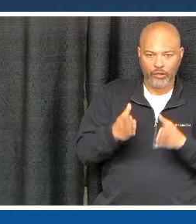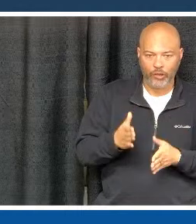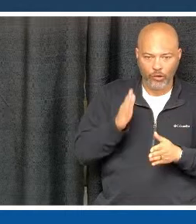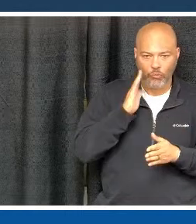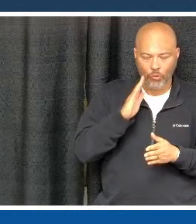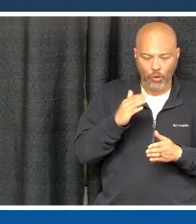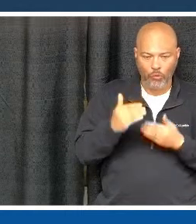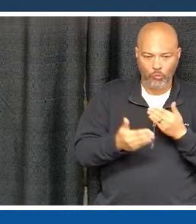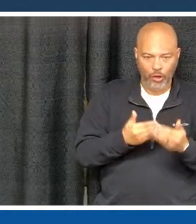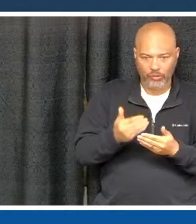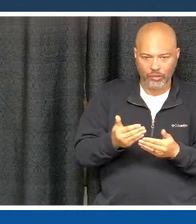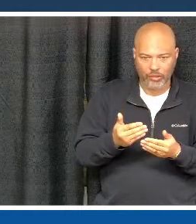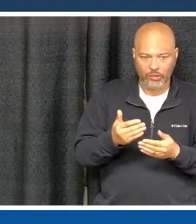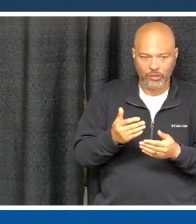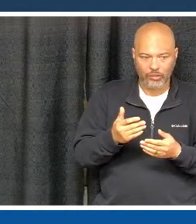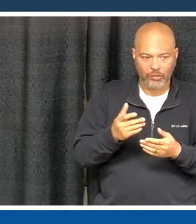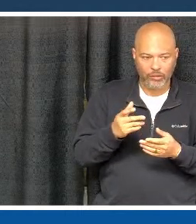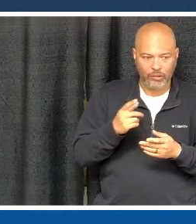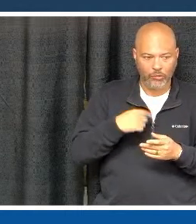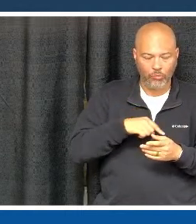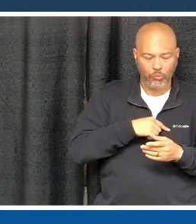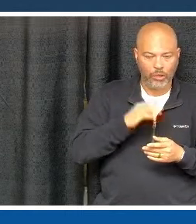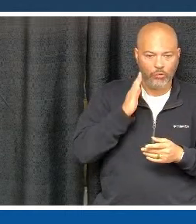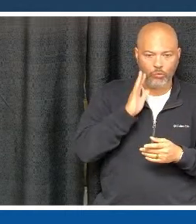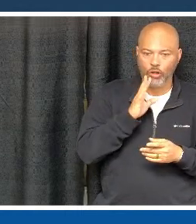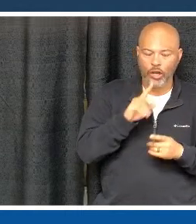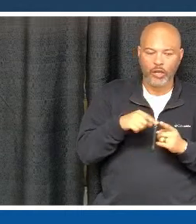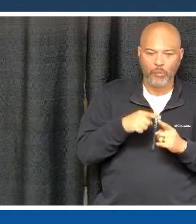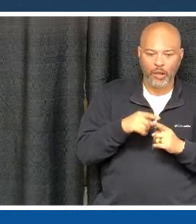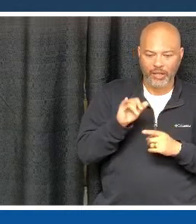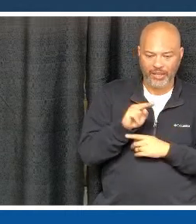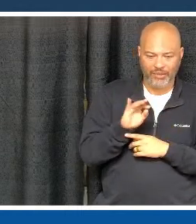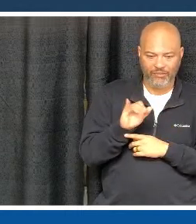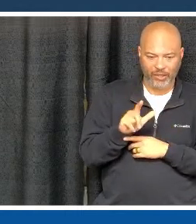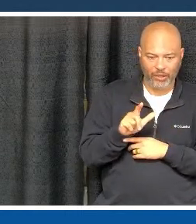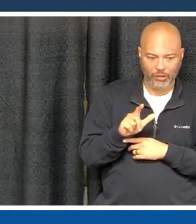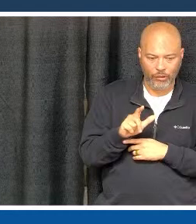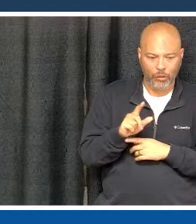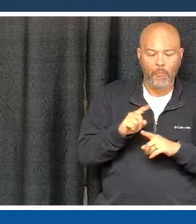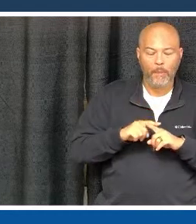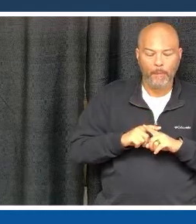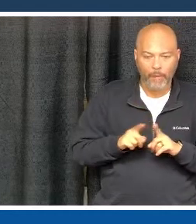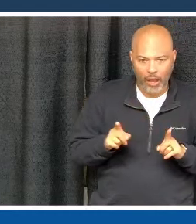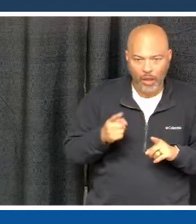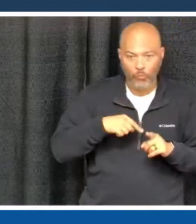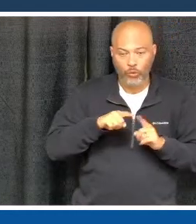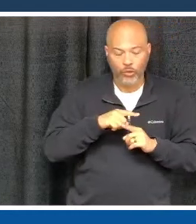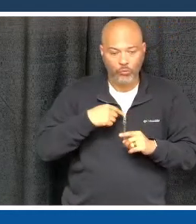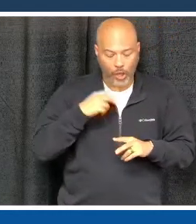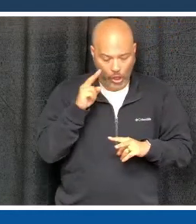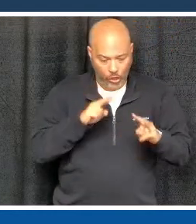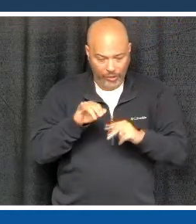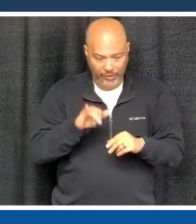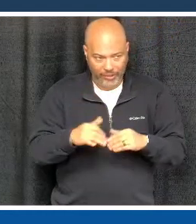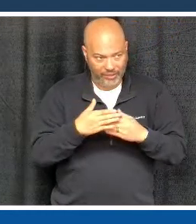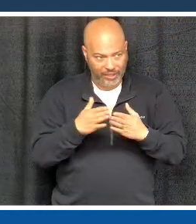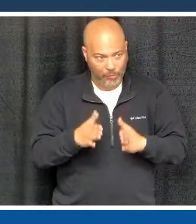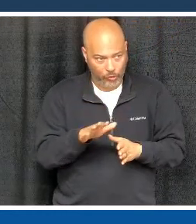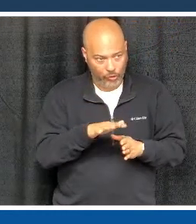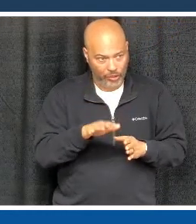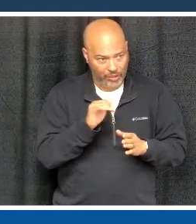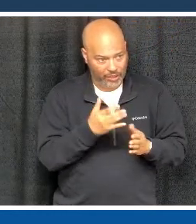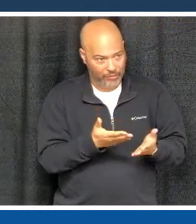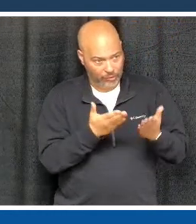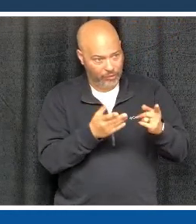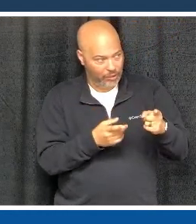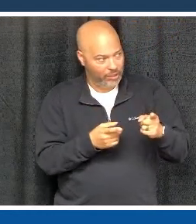process the outlined. So we're talking about infill. But When we look at this neighborhood that you have up right there,